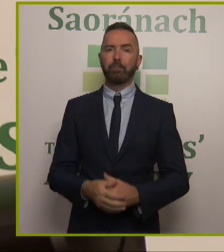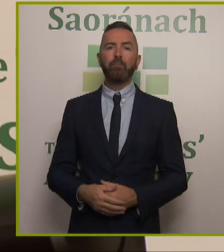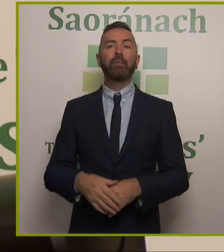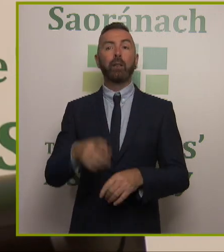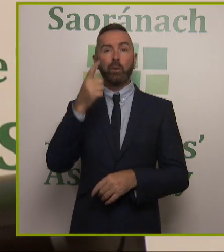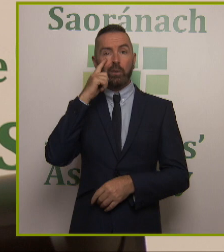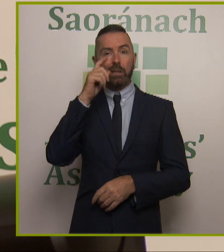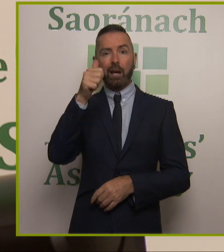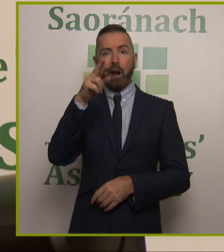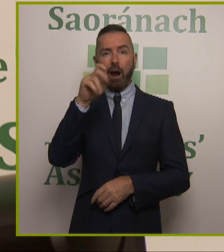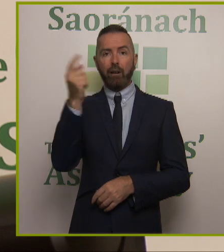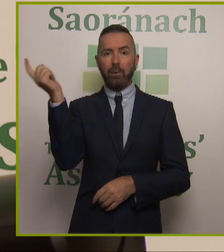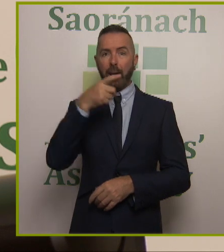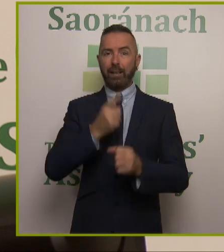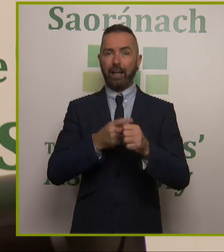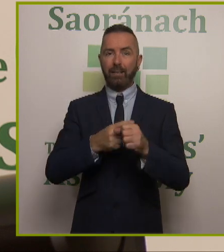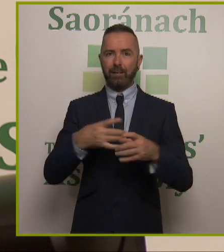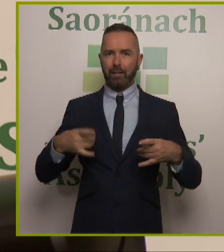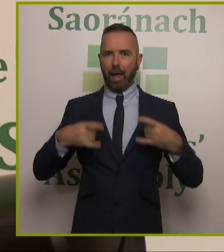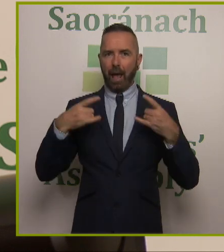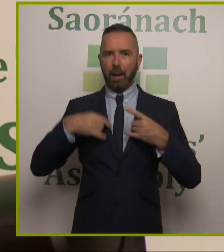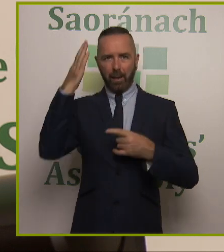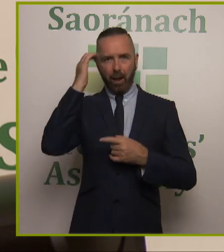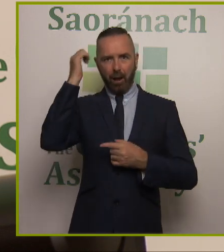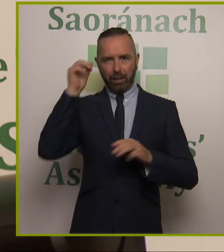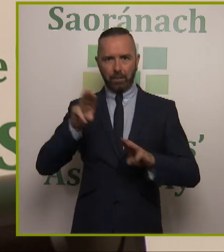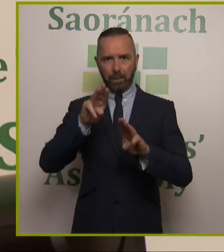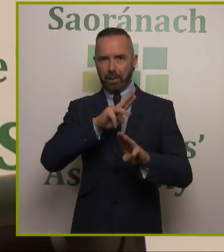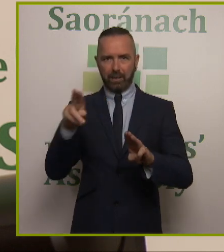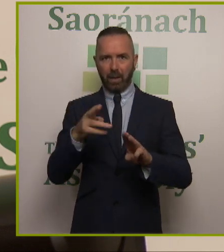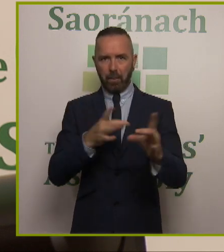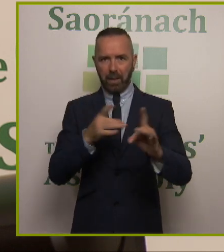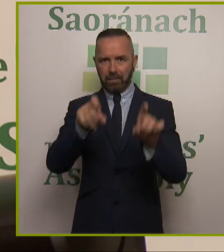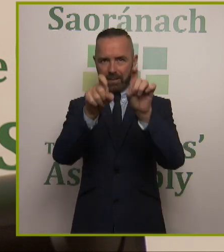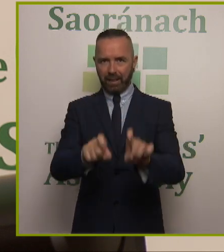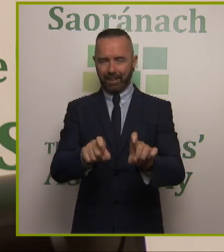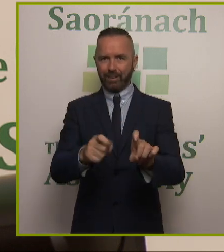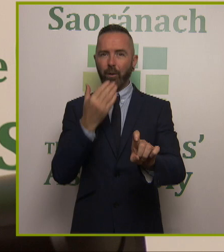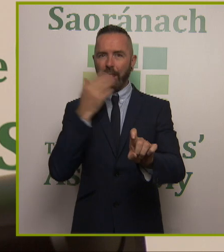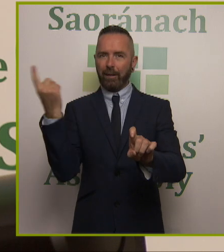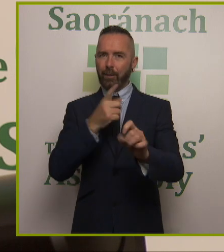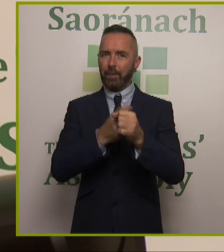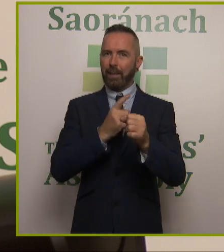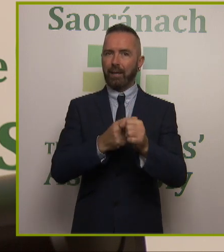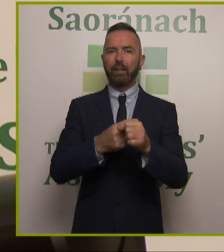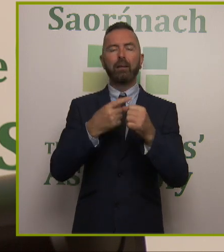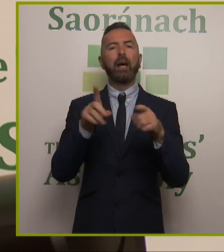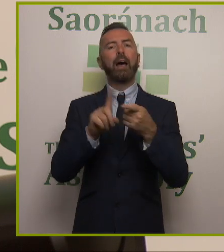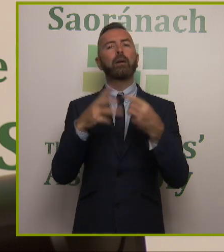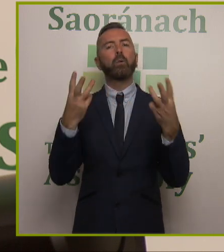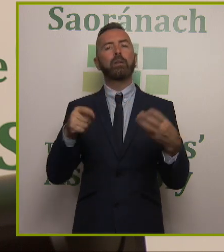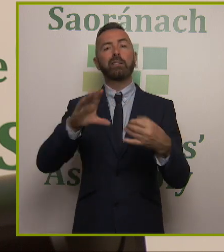back in the chair. I'm delighted that the Aussies didn't convince him to stay. So thank you very much, Art, for being back. I want to take the opportunity as well to sincerely